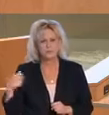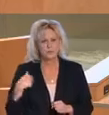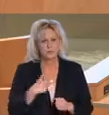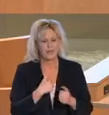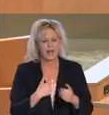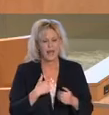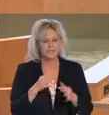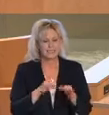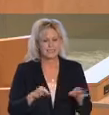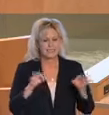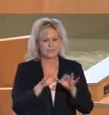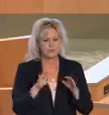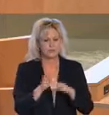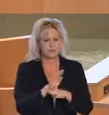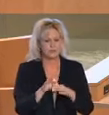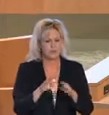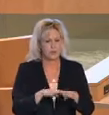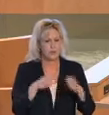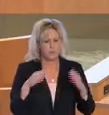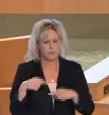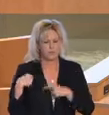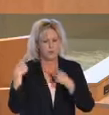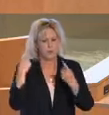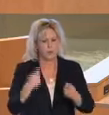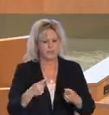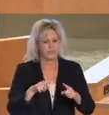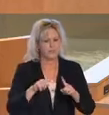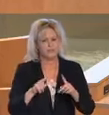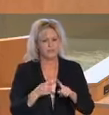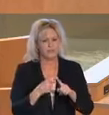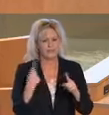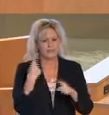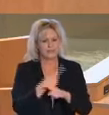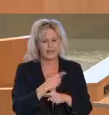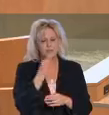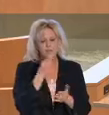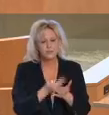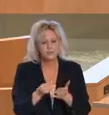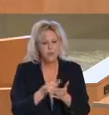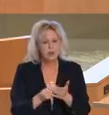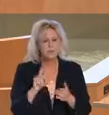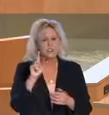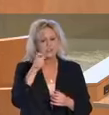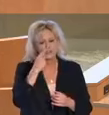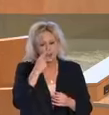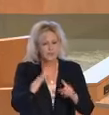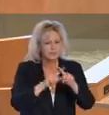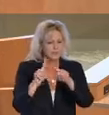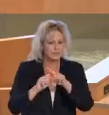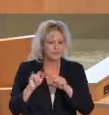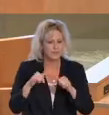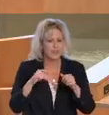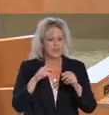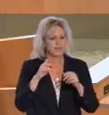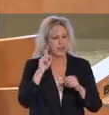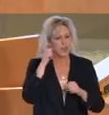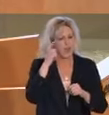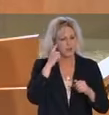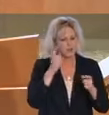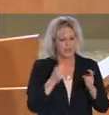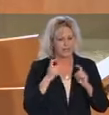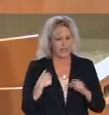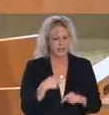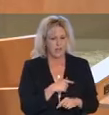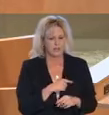essential businesses open for a long period of time now, since day one. Our grocery stores, the Targets, those type of things that the governor gave